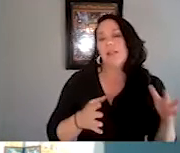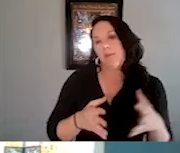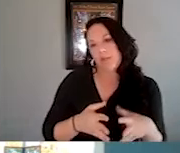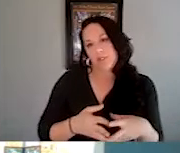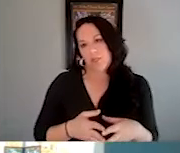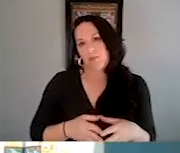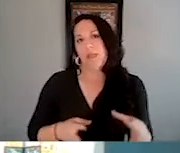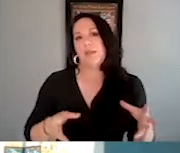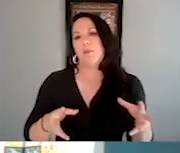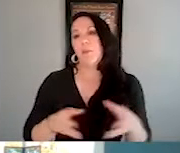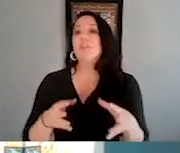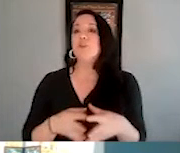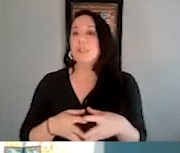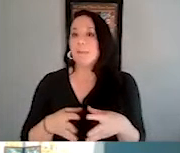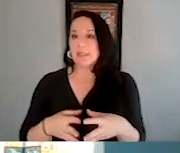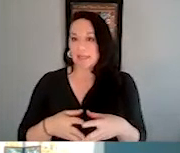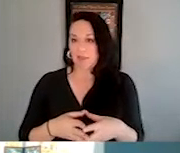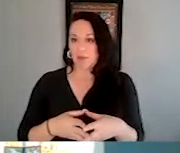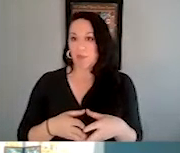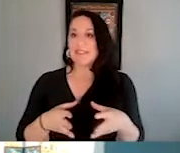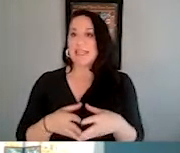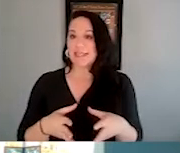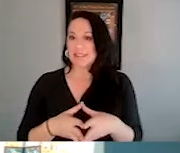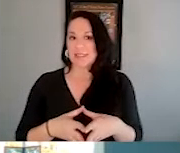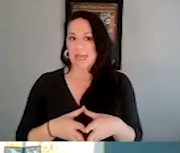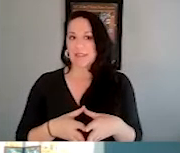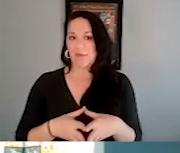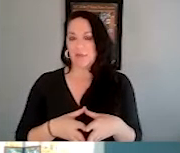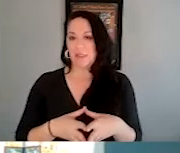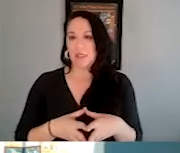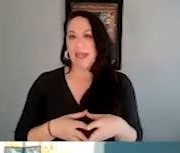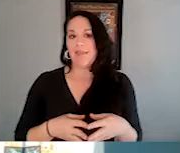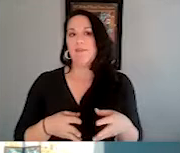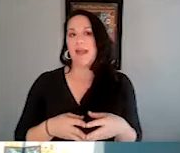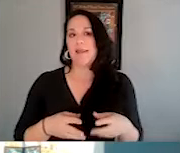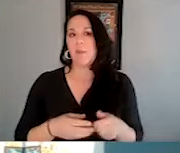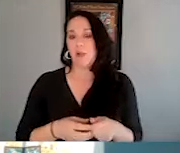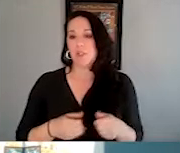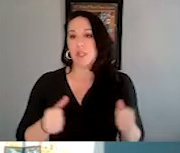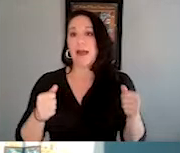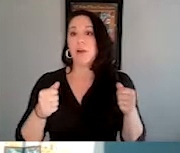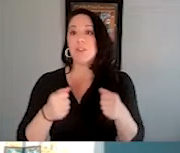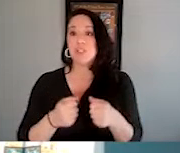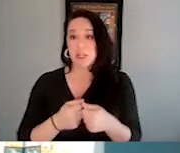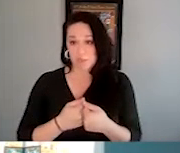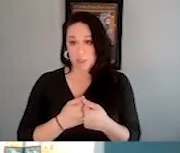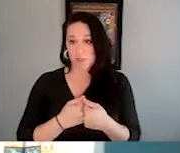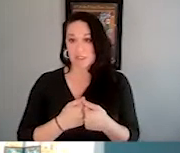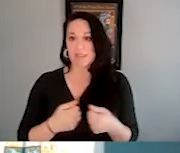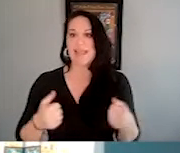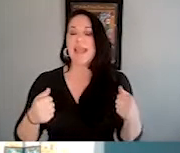we get to collaboration. We're like, we can do something together. We can take this to the next level. And then finally to partnership. How can we